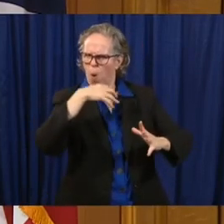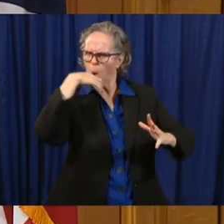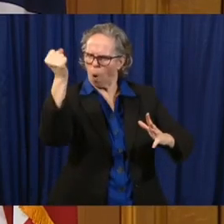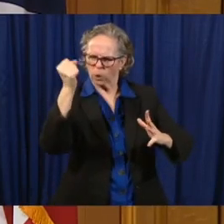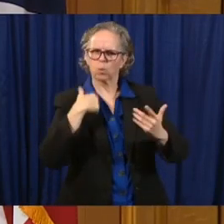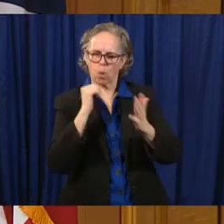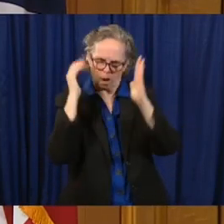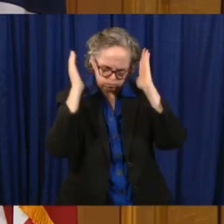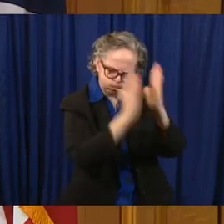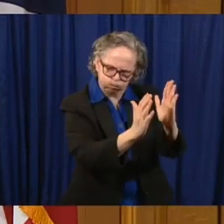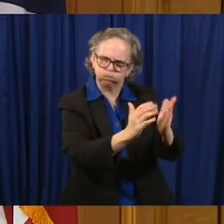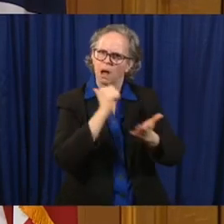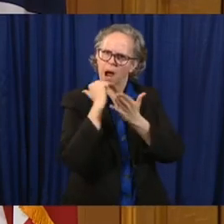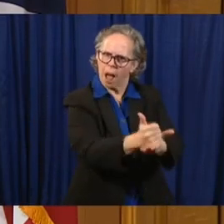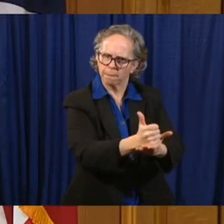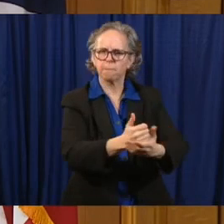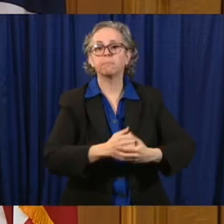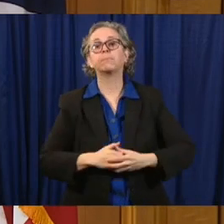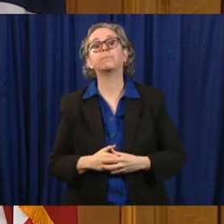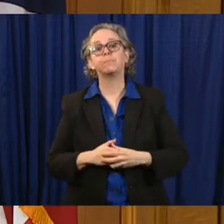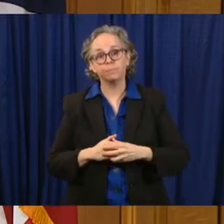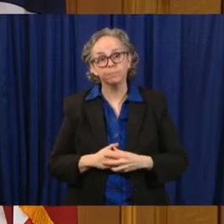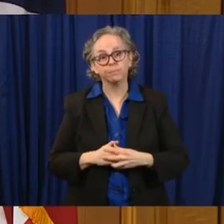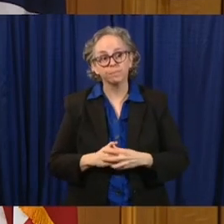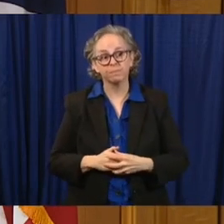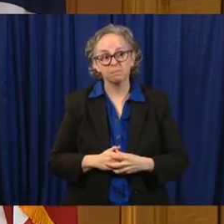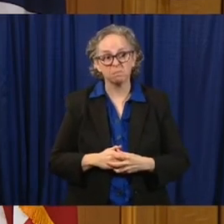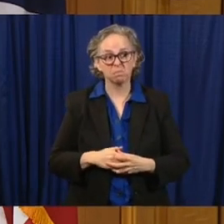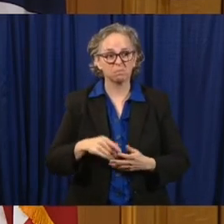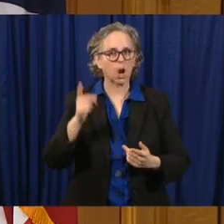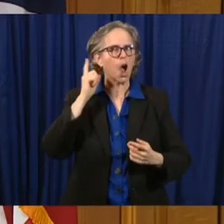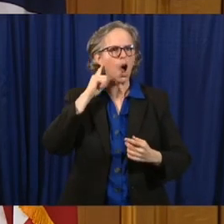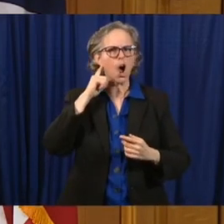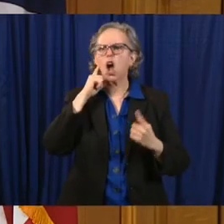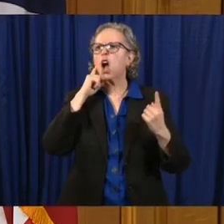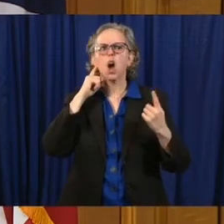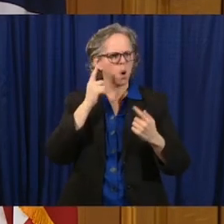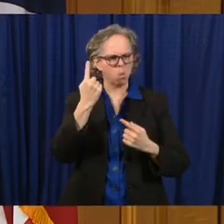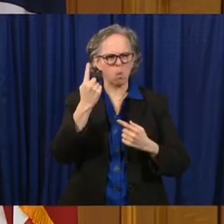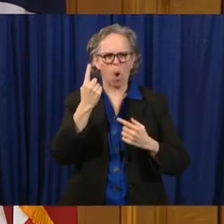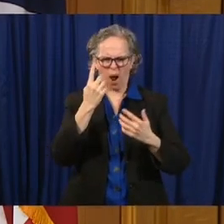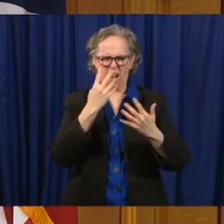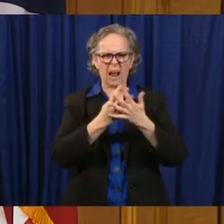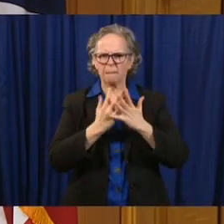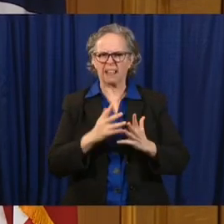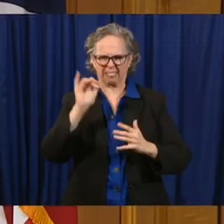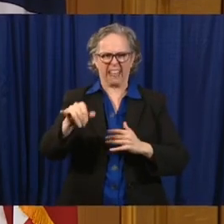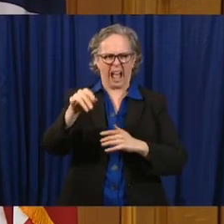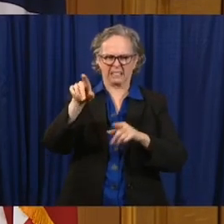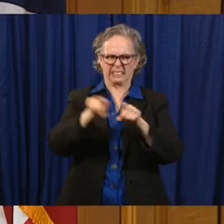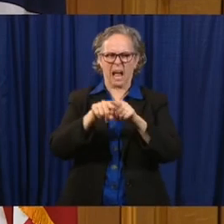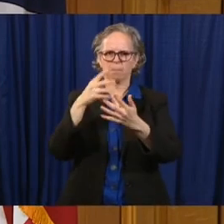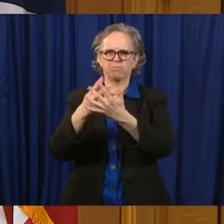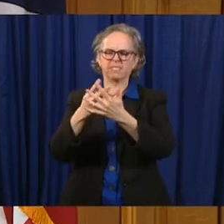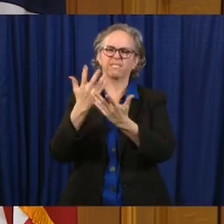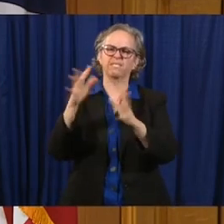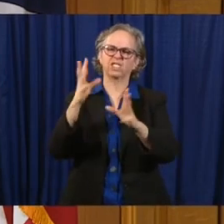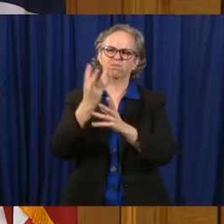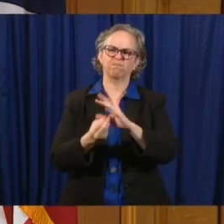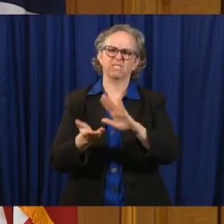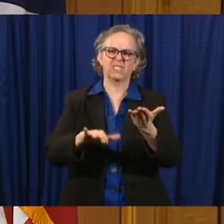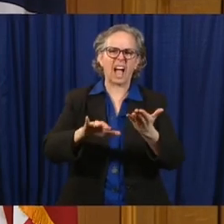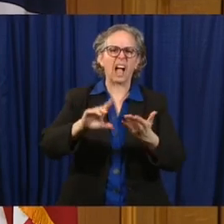Correctional Institution's health center has died. This inmate was suffering from a long-term chronic illness and passed